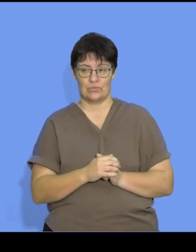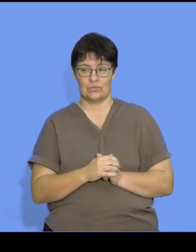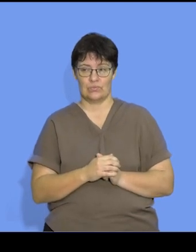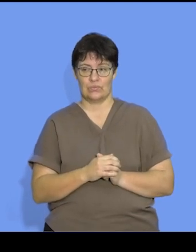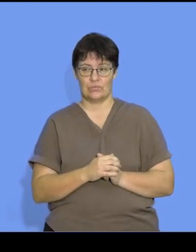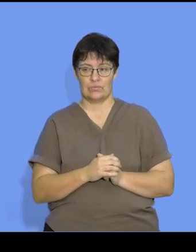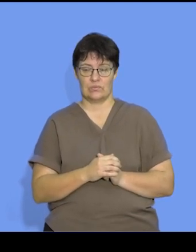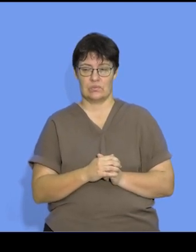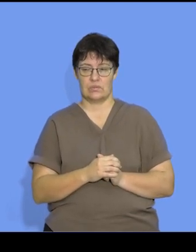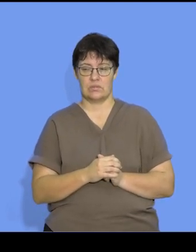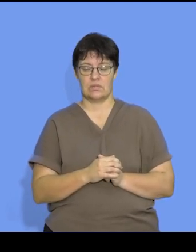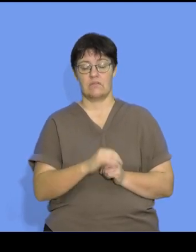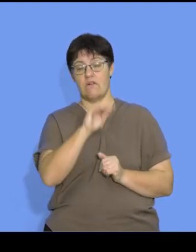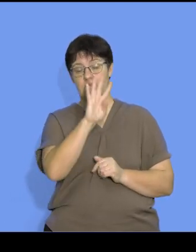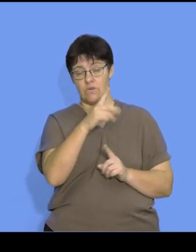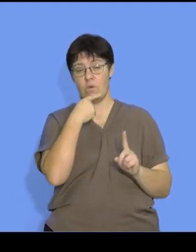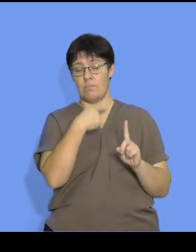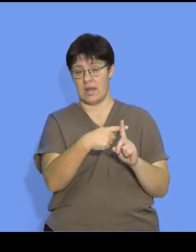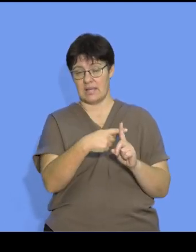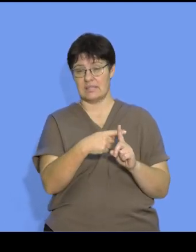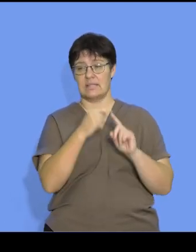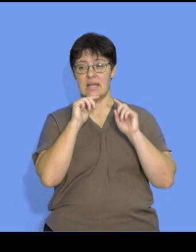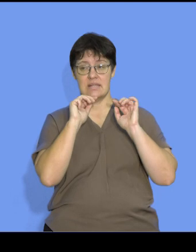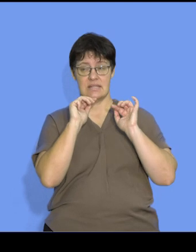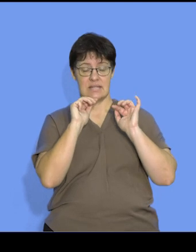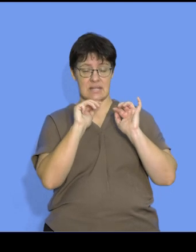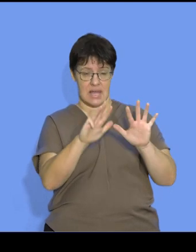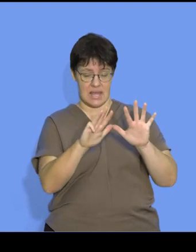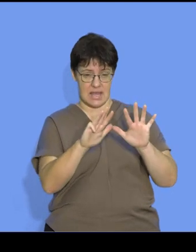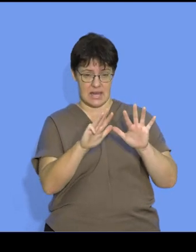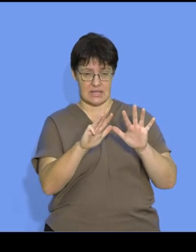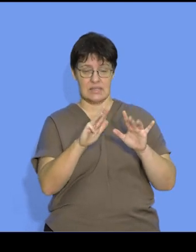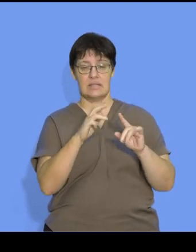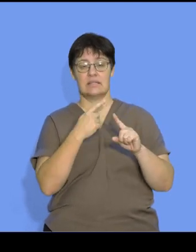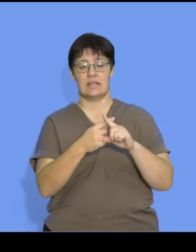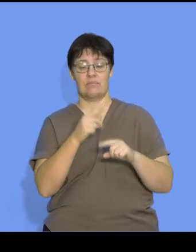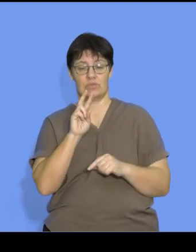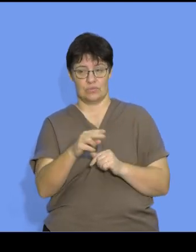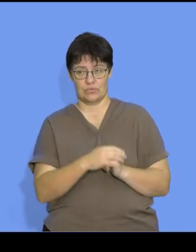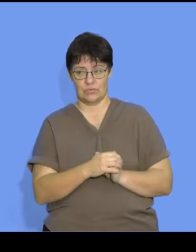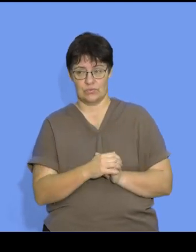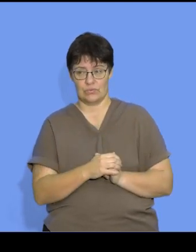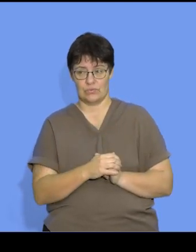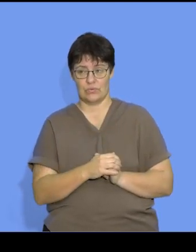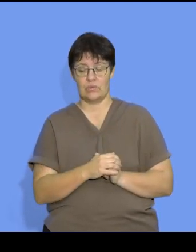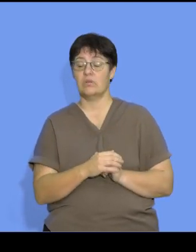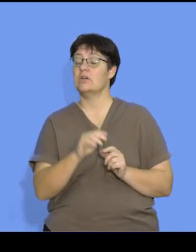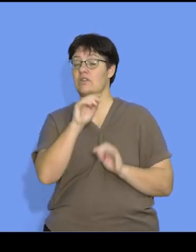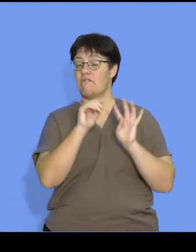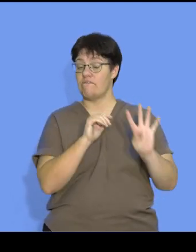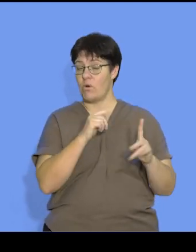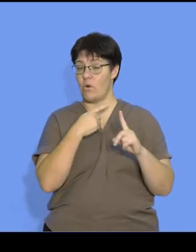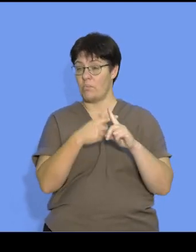So I'm going to have 4 plus 9 times 2, which is going to